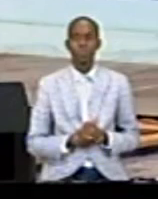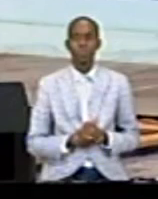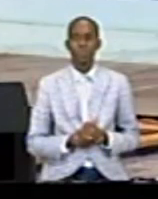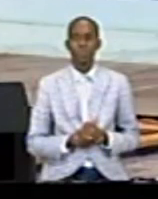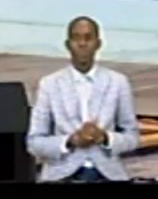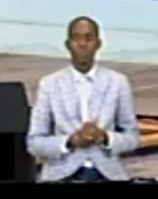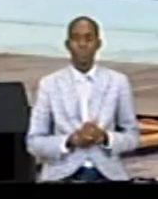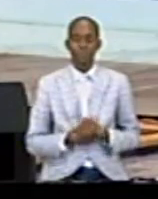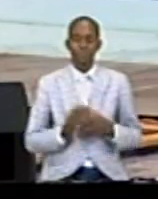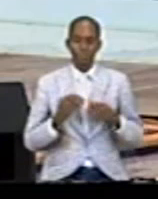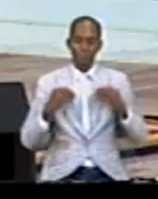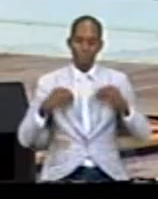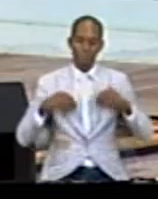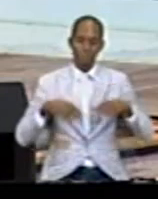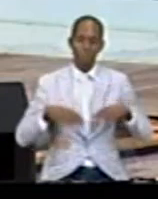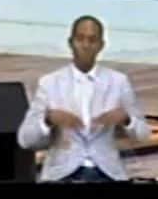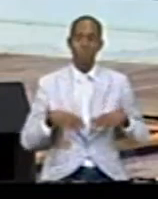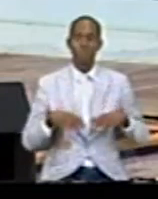Depression,